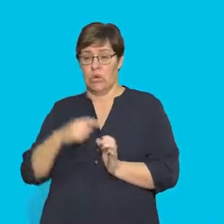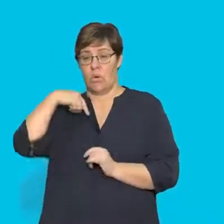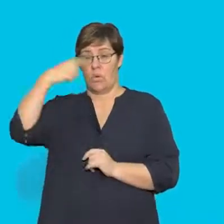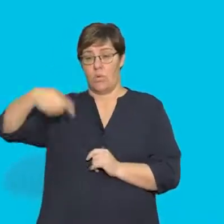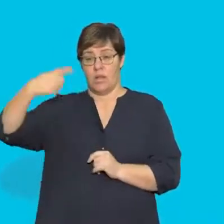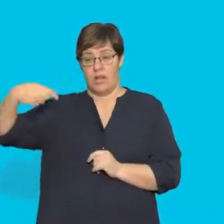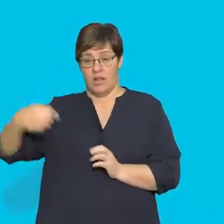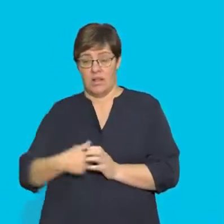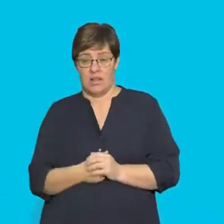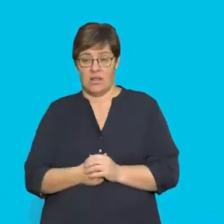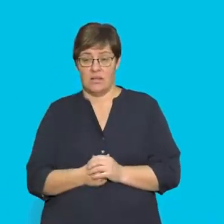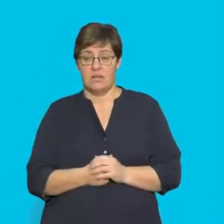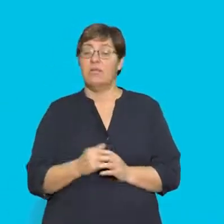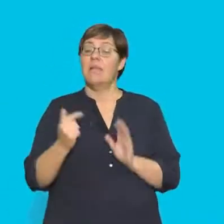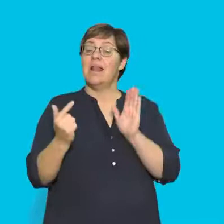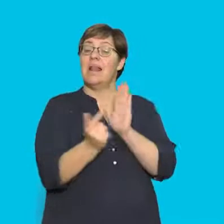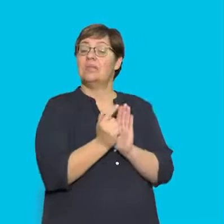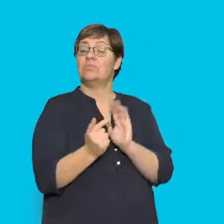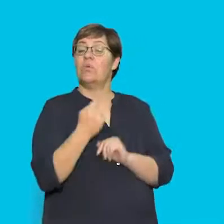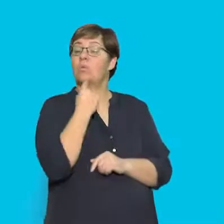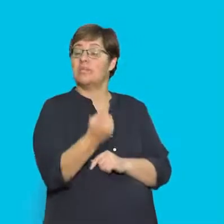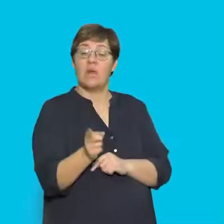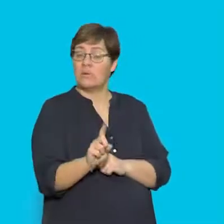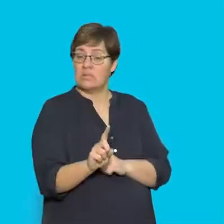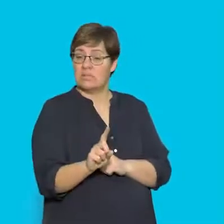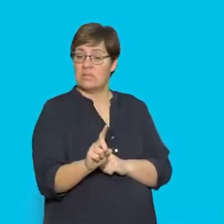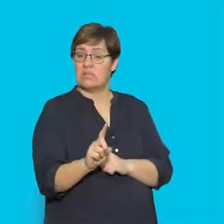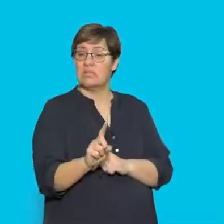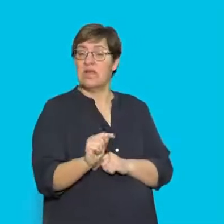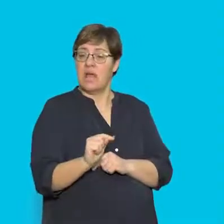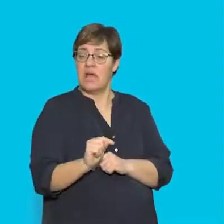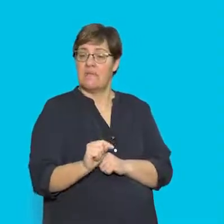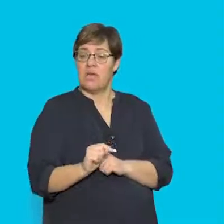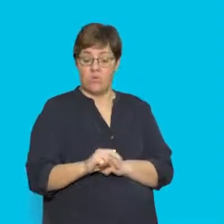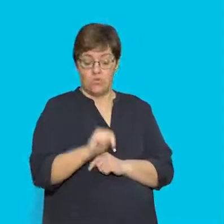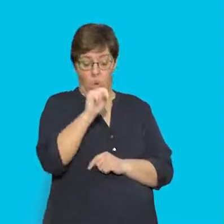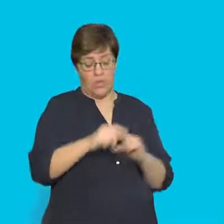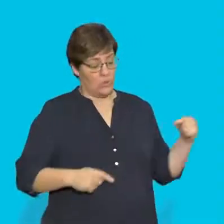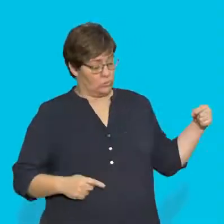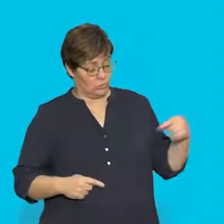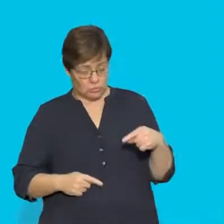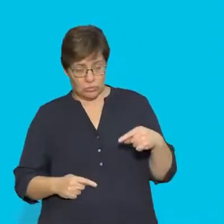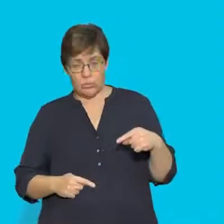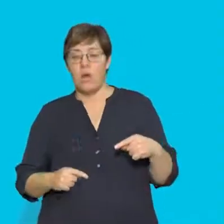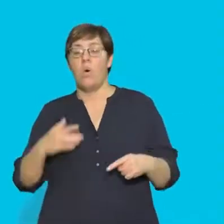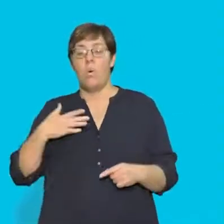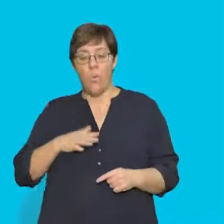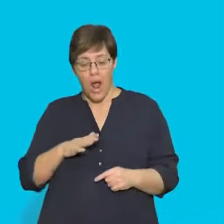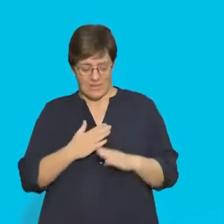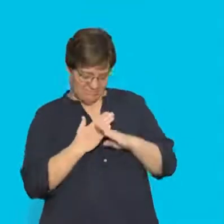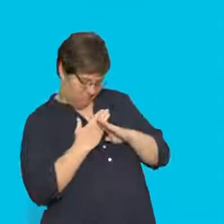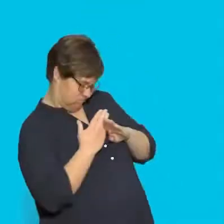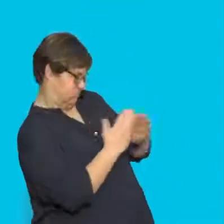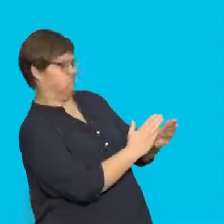And so what Lenz's law says is if you push a north pole towards the coil, it will try and